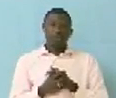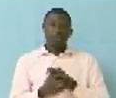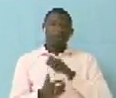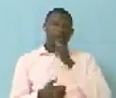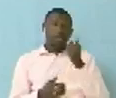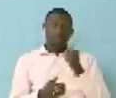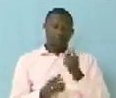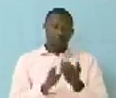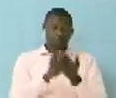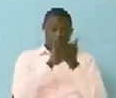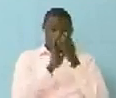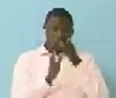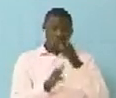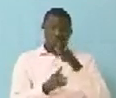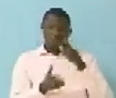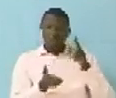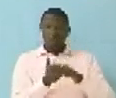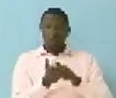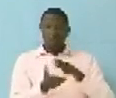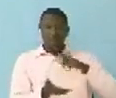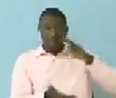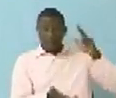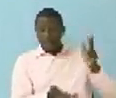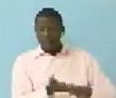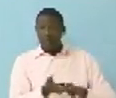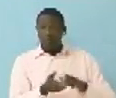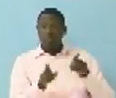confront you with the evidence